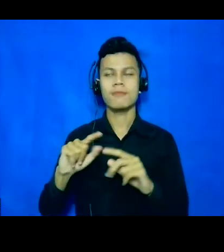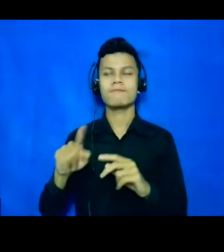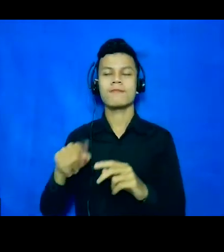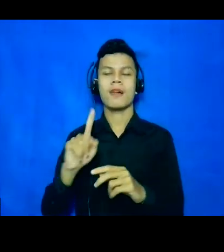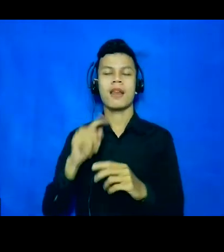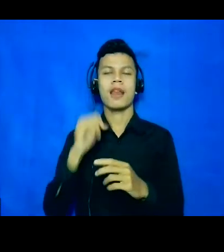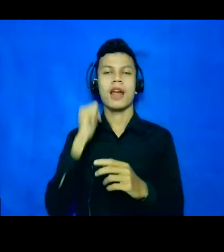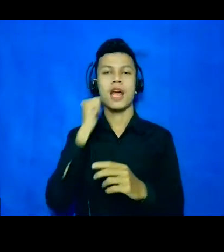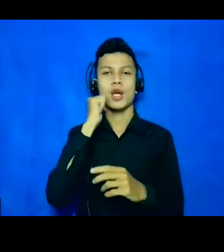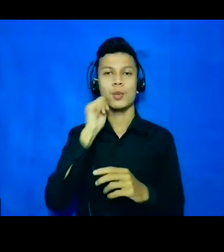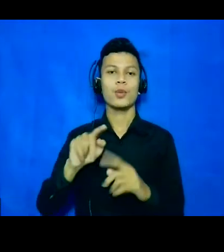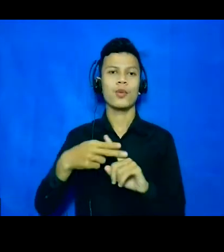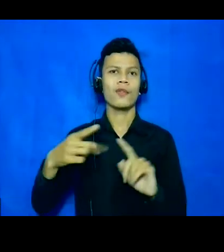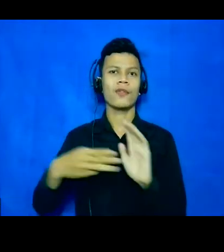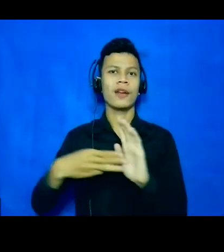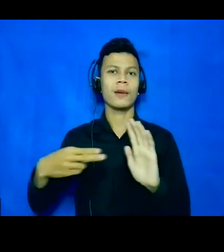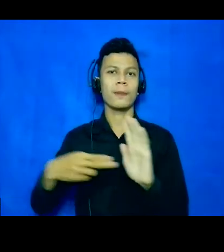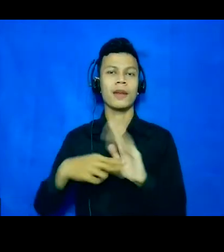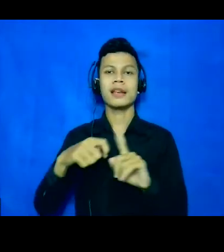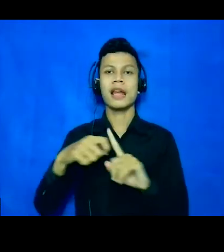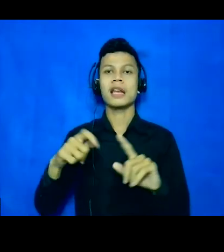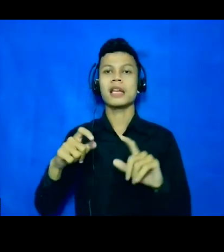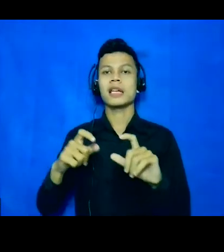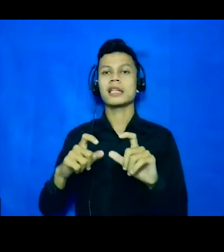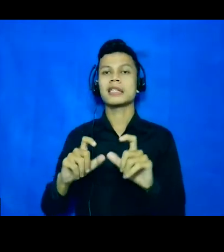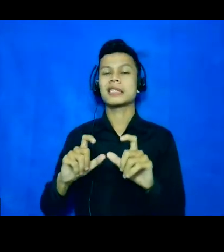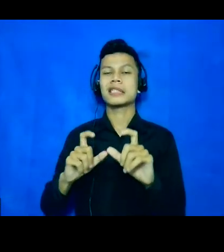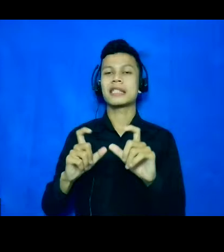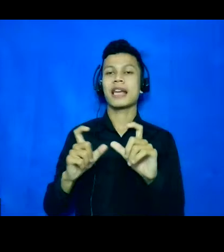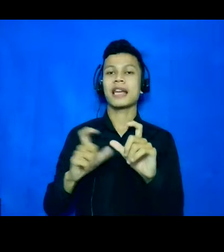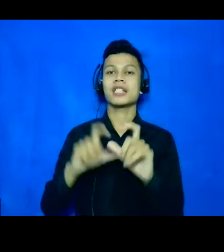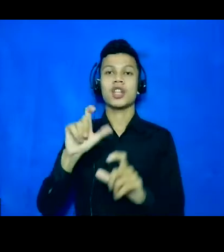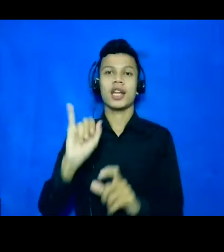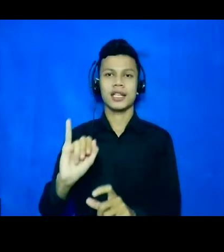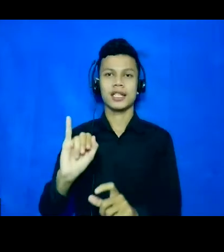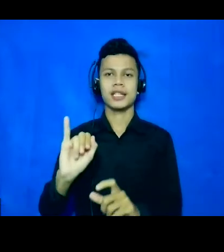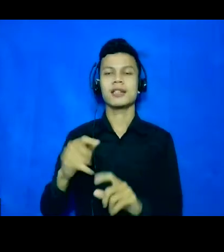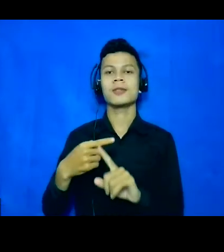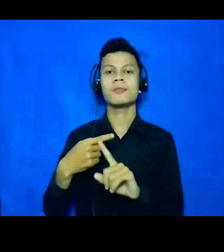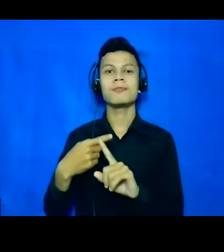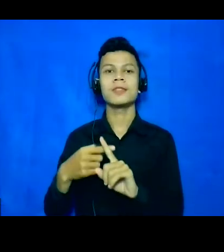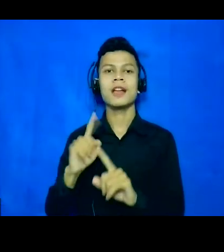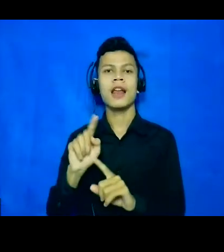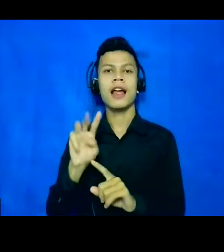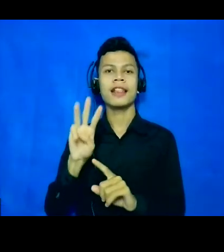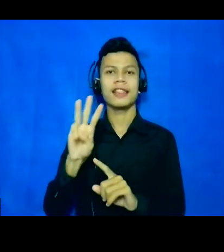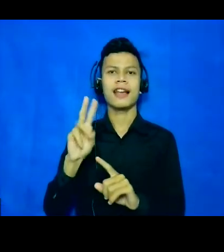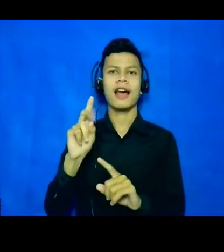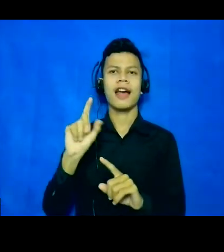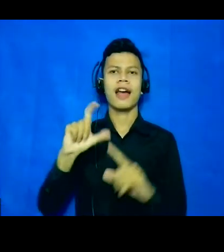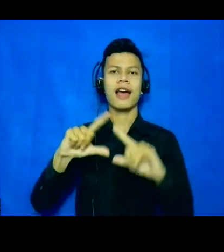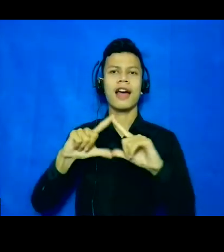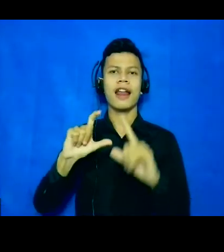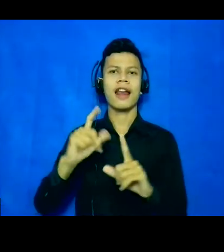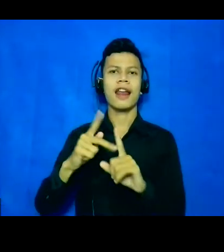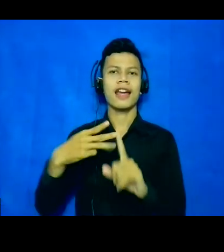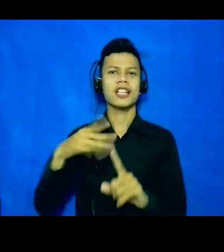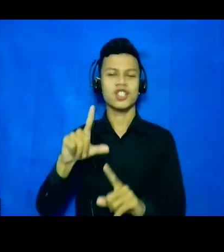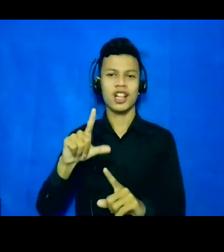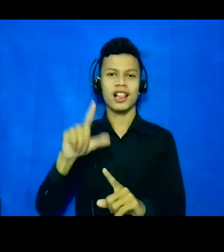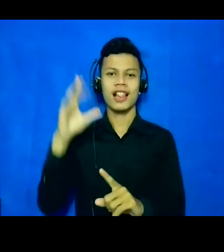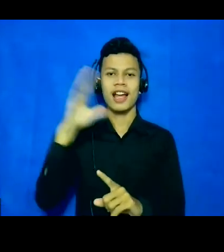International. We have 3 Miss Russell today. And also